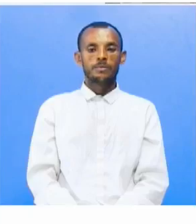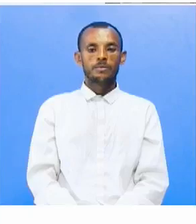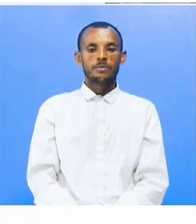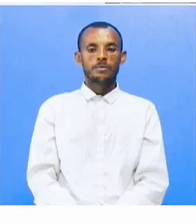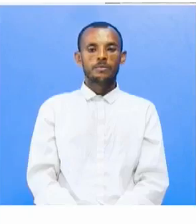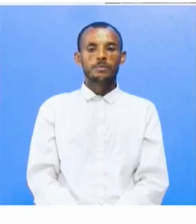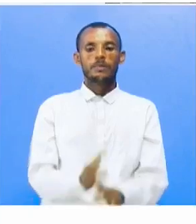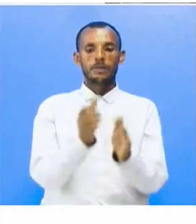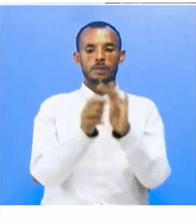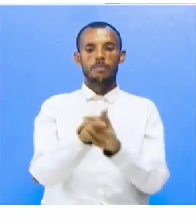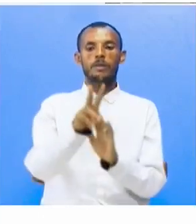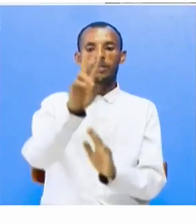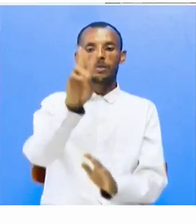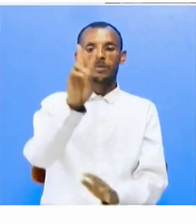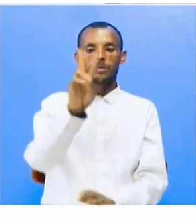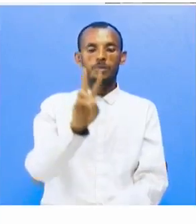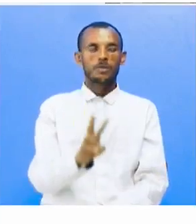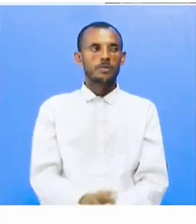Example 2.